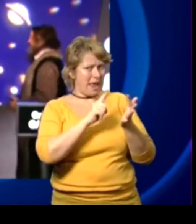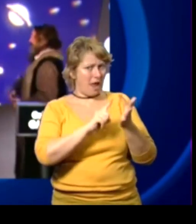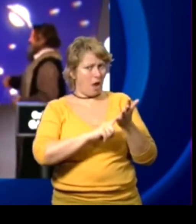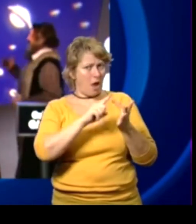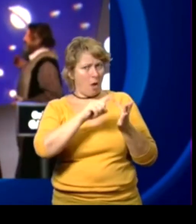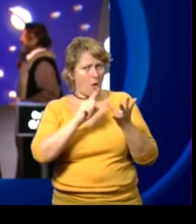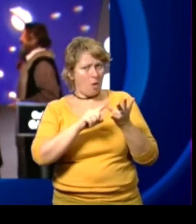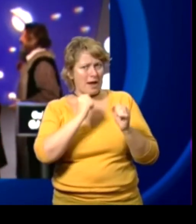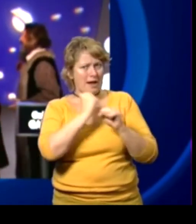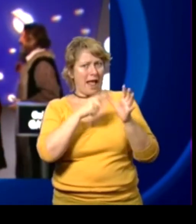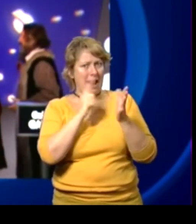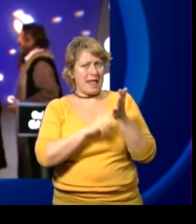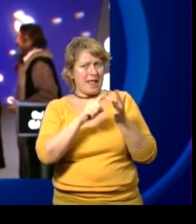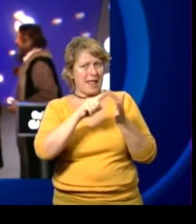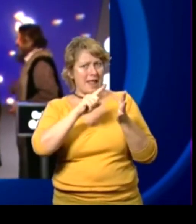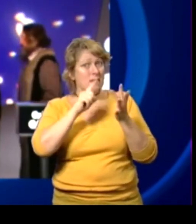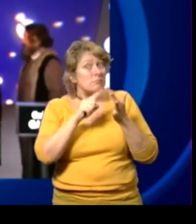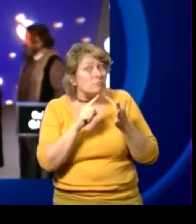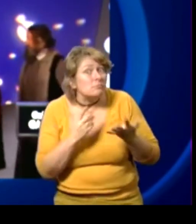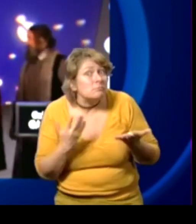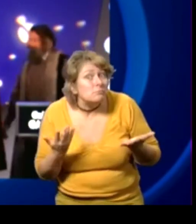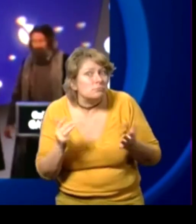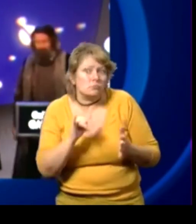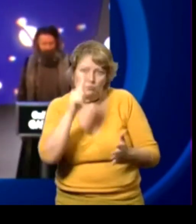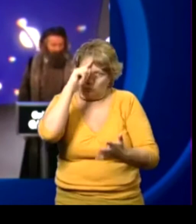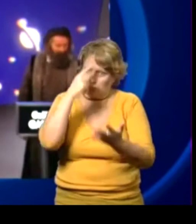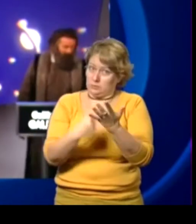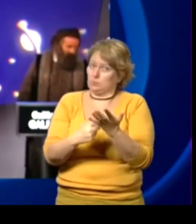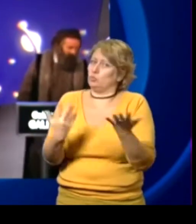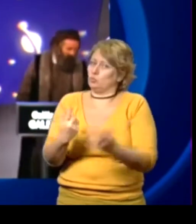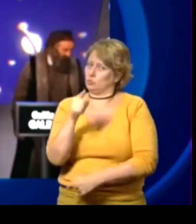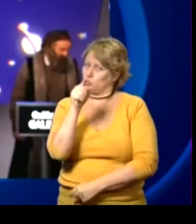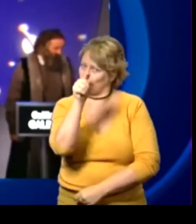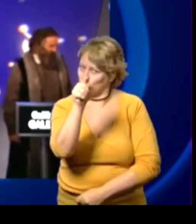Galilei? The decision is yours.